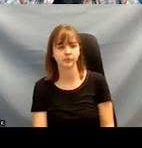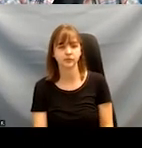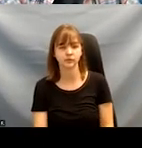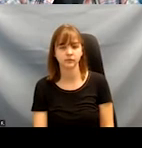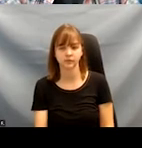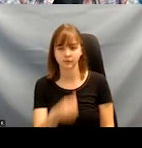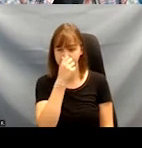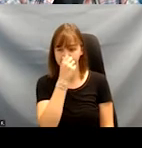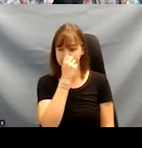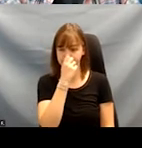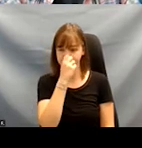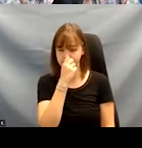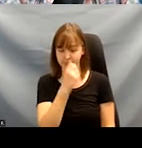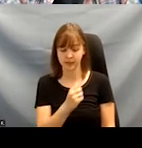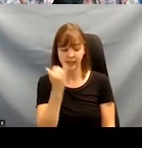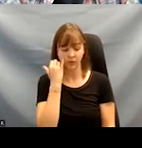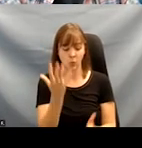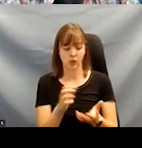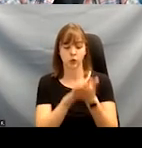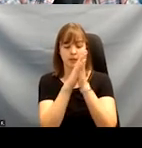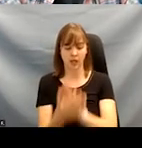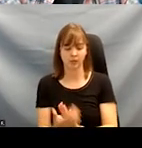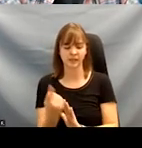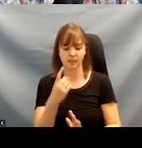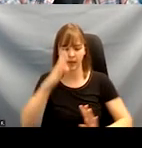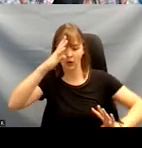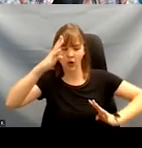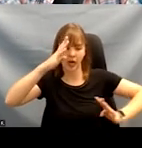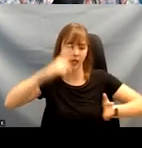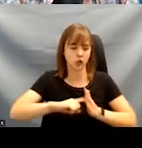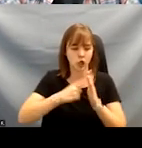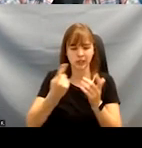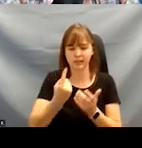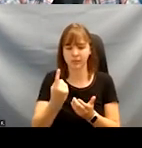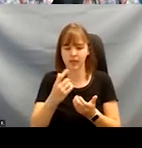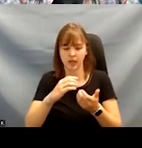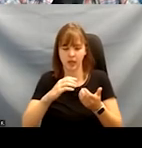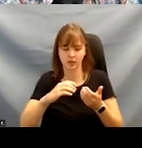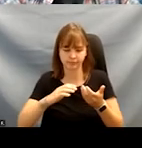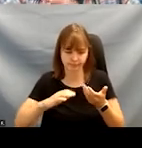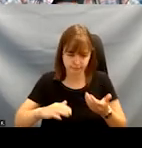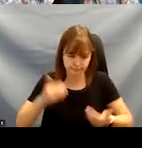Entrepreneur, being an entrepreneur, but having an entrepreneurial mindset.